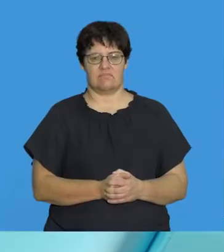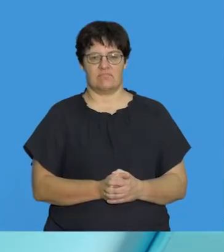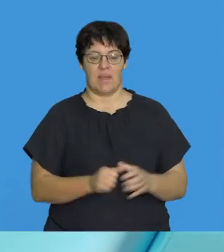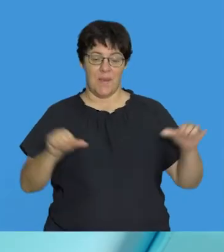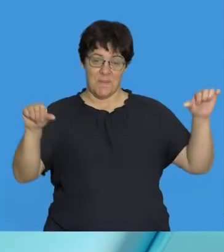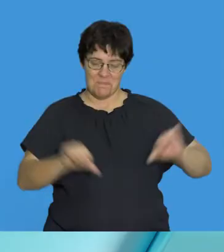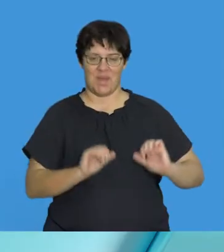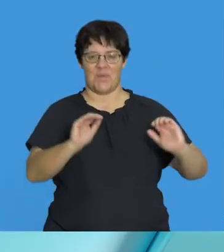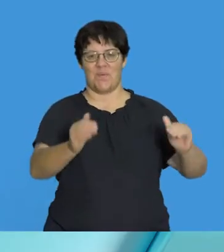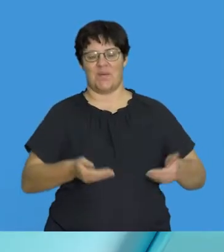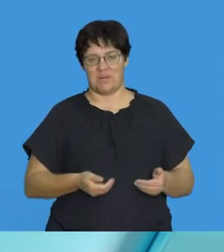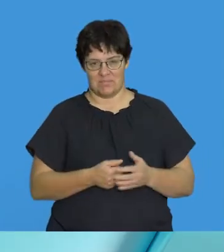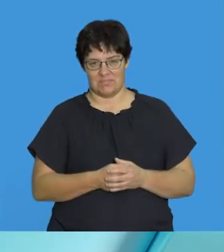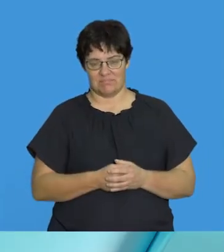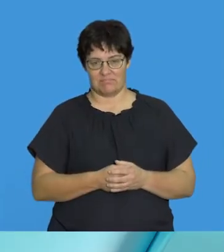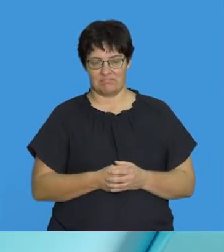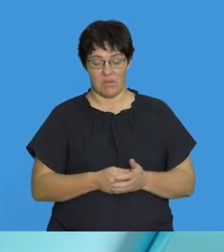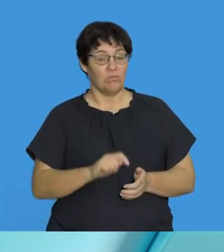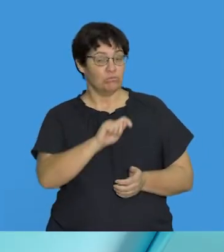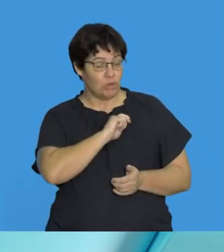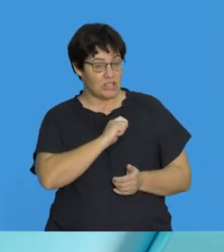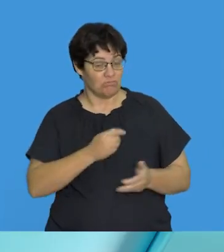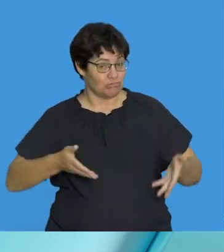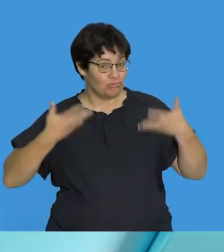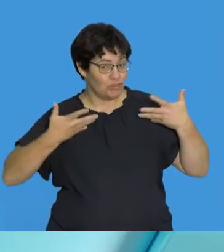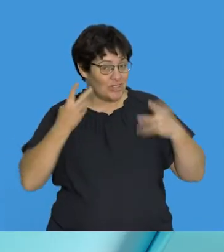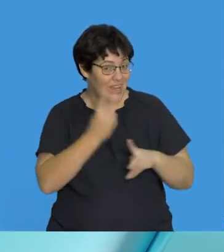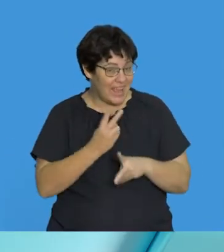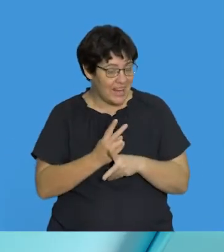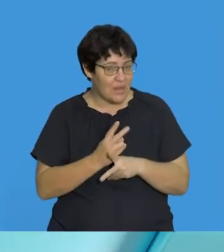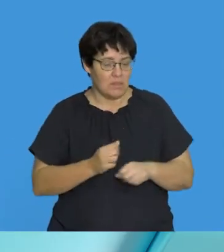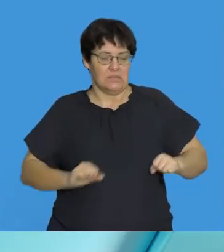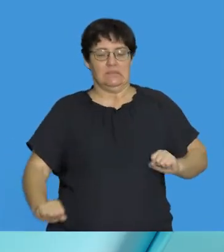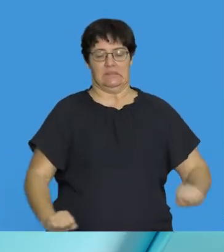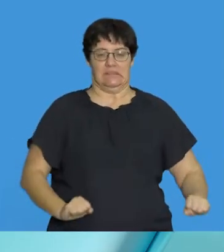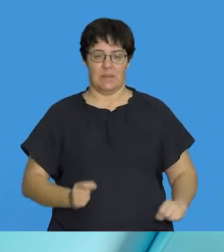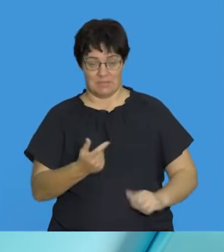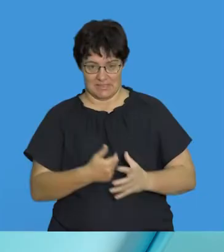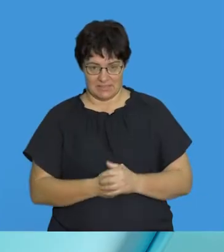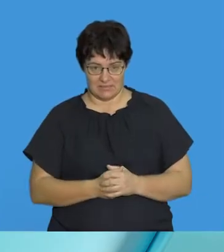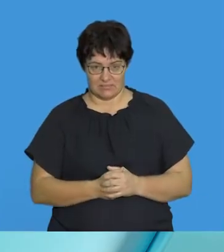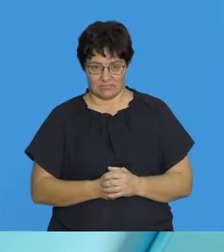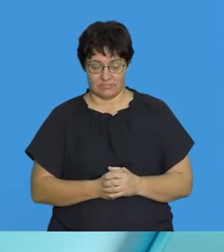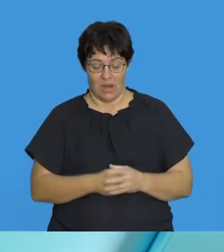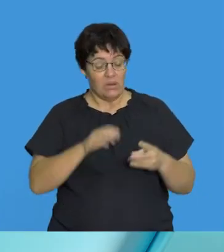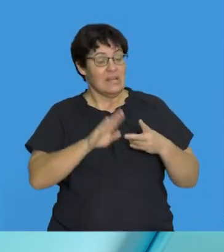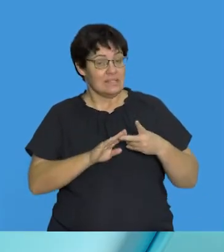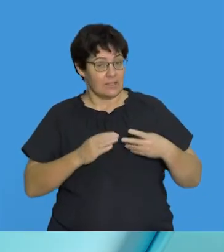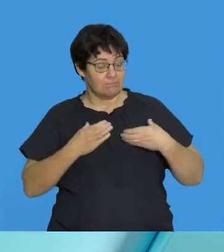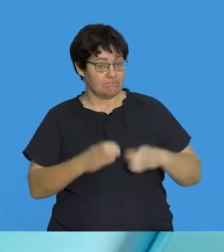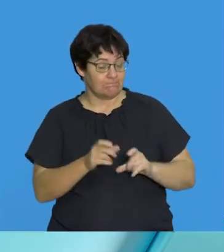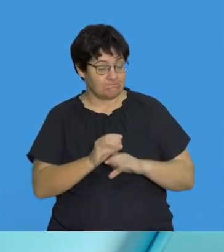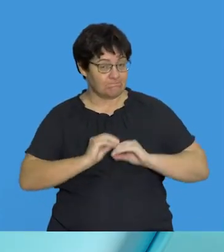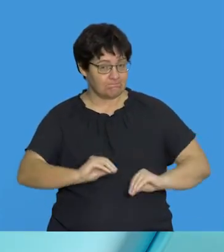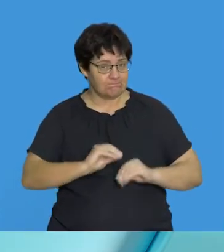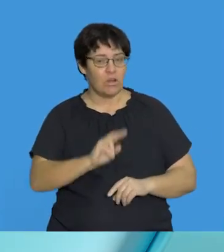Welcome back, life science learners. I trust that you're feeling refreshed and that you've had a chance to unwind. In this segment, we're going to look at the